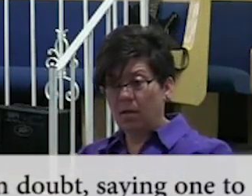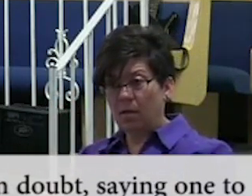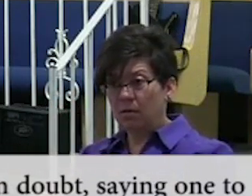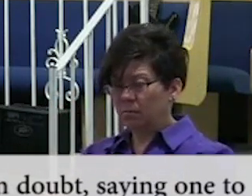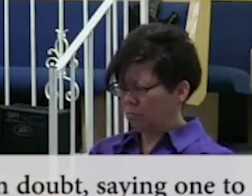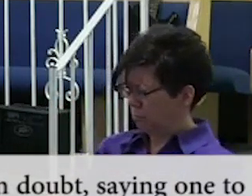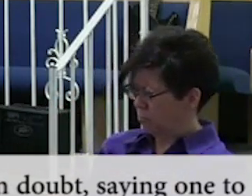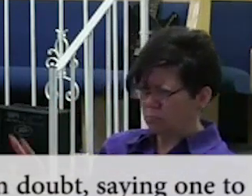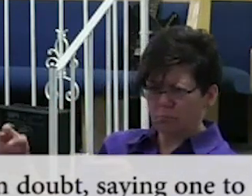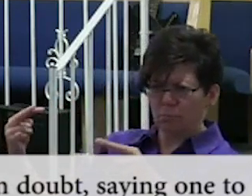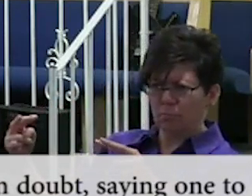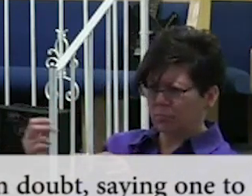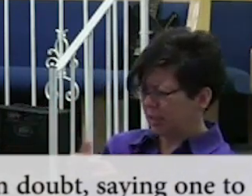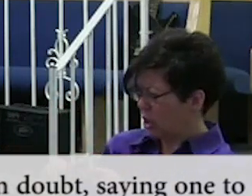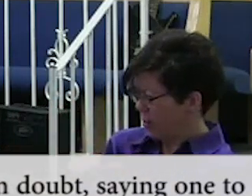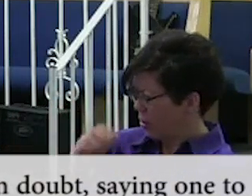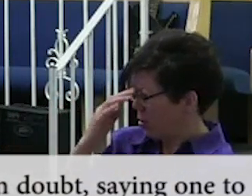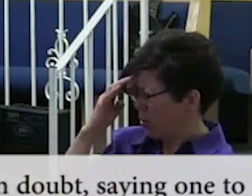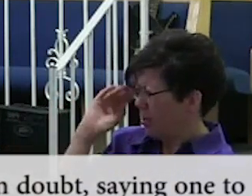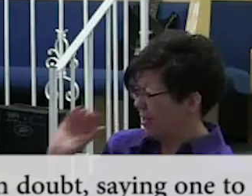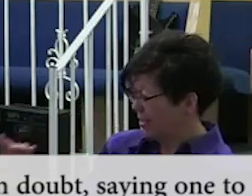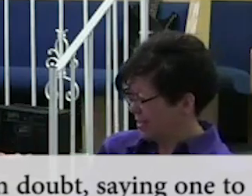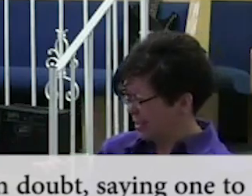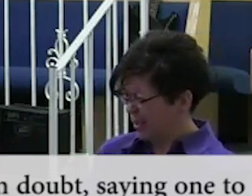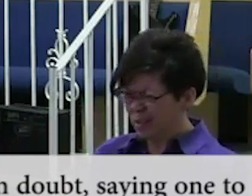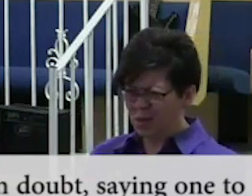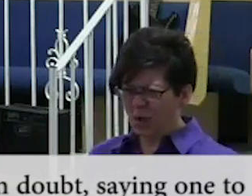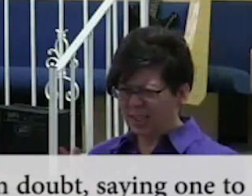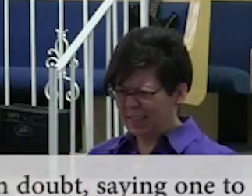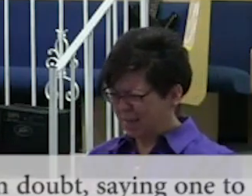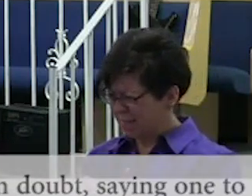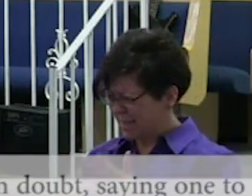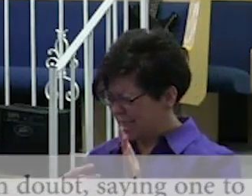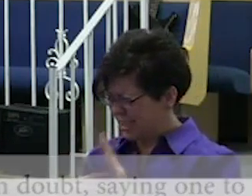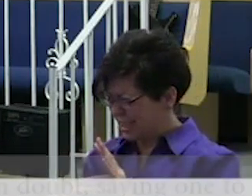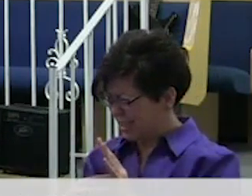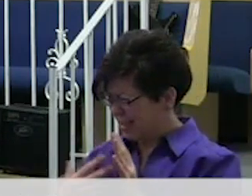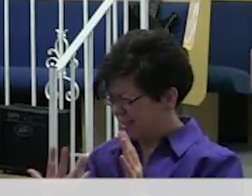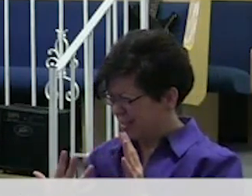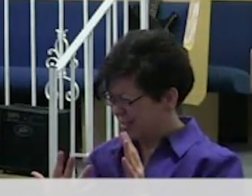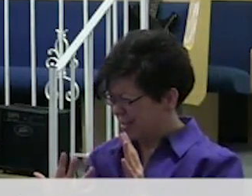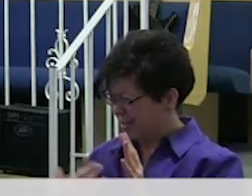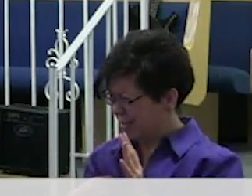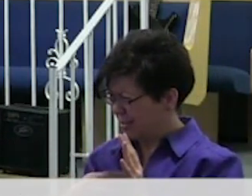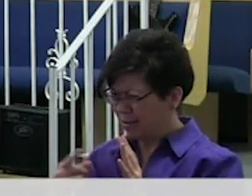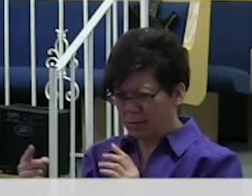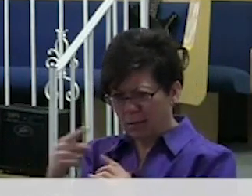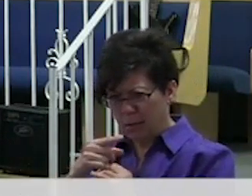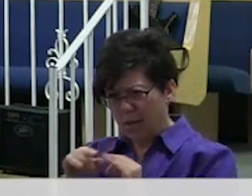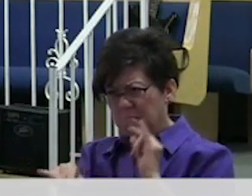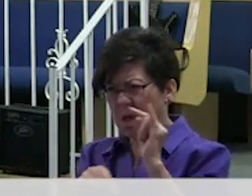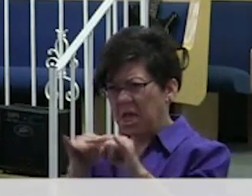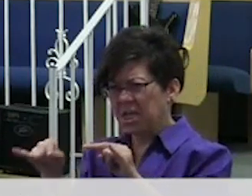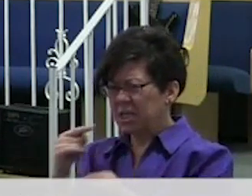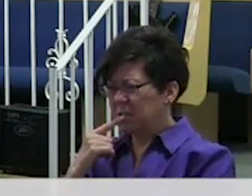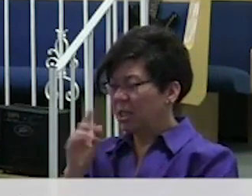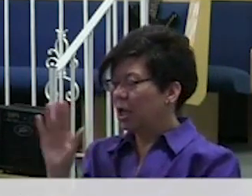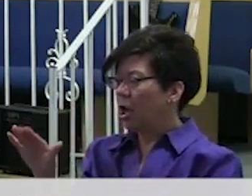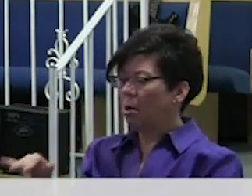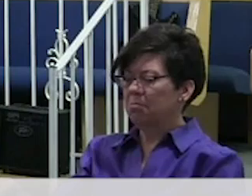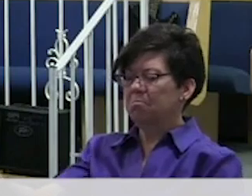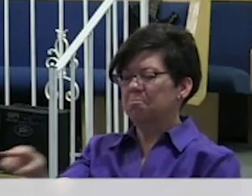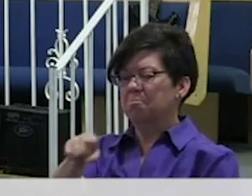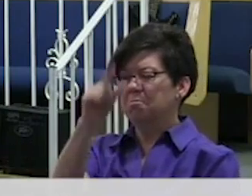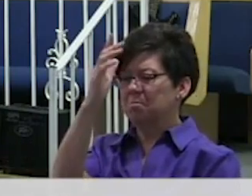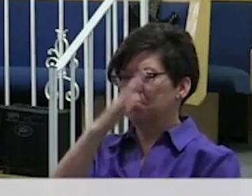saying one to another, "What meaneth this?" Others mocking said, "These